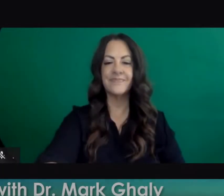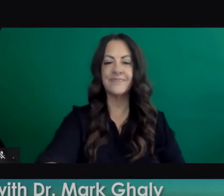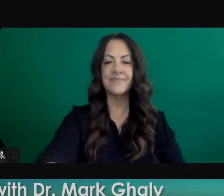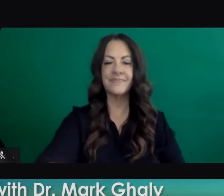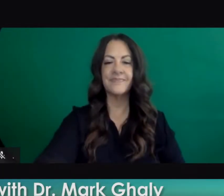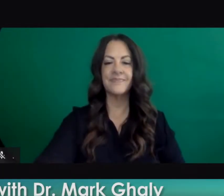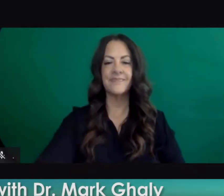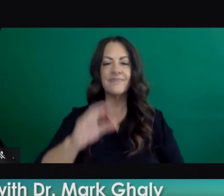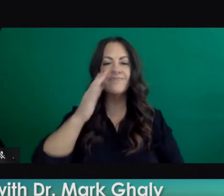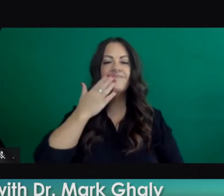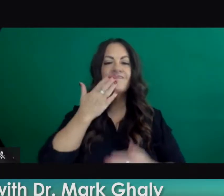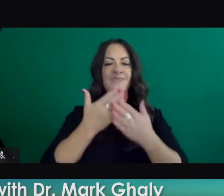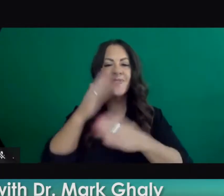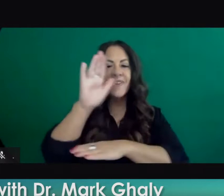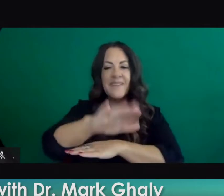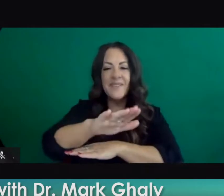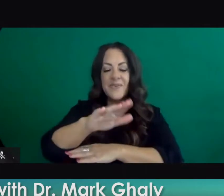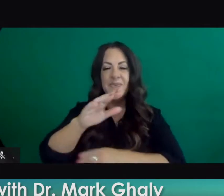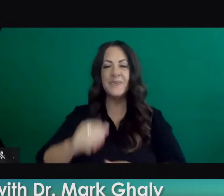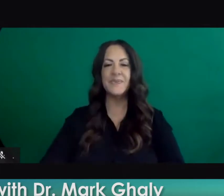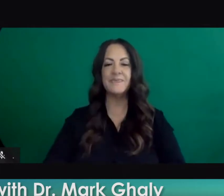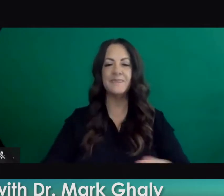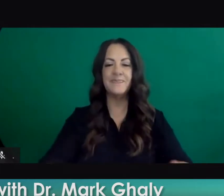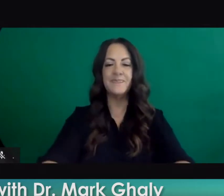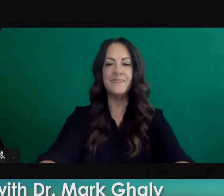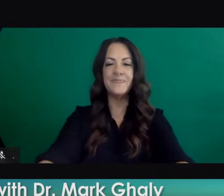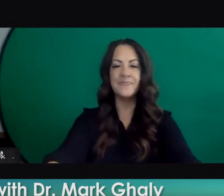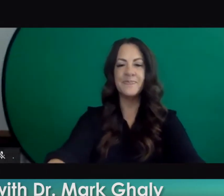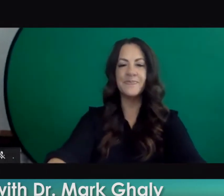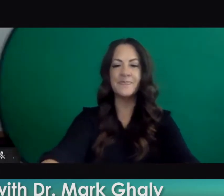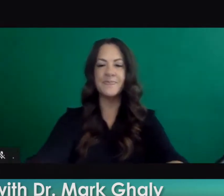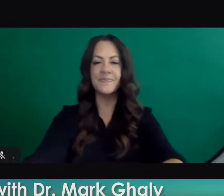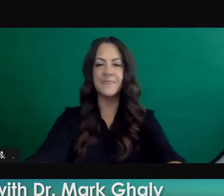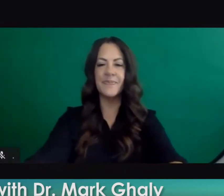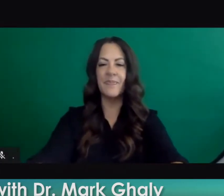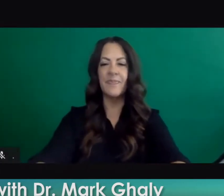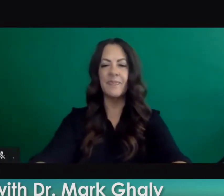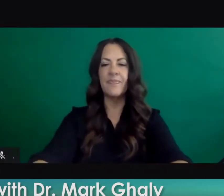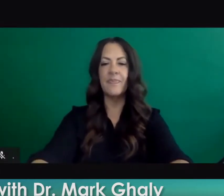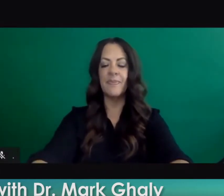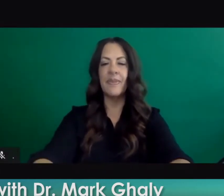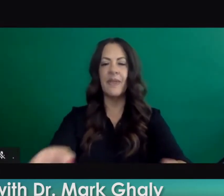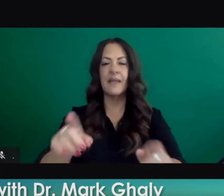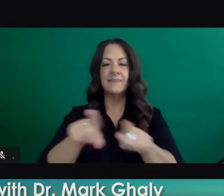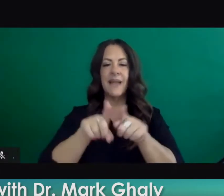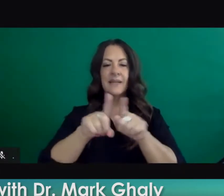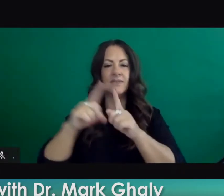Good afternoon. It, as usual,